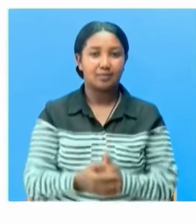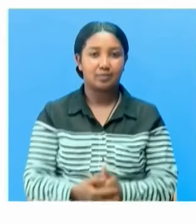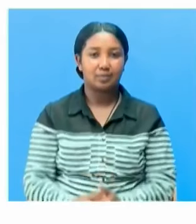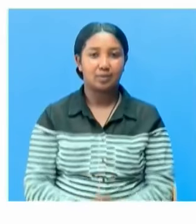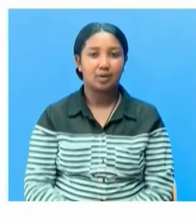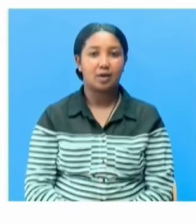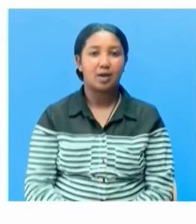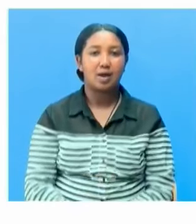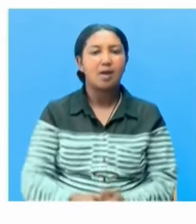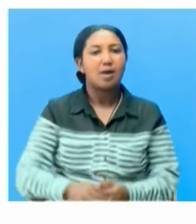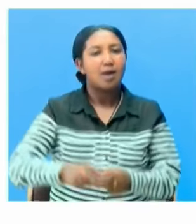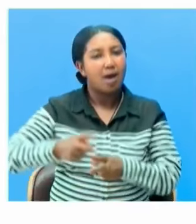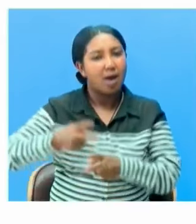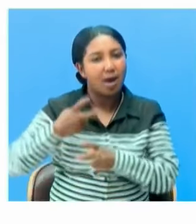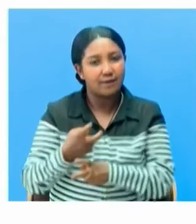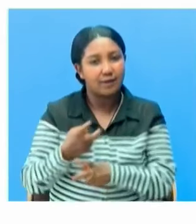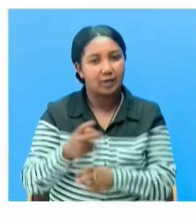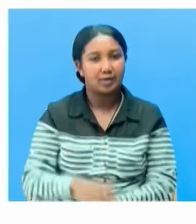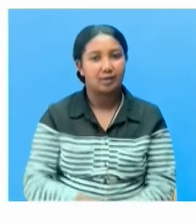heavy.